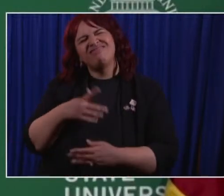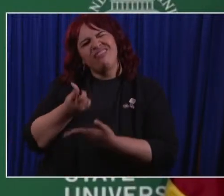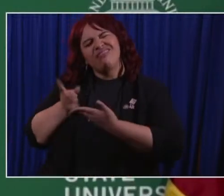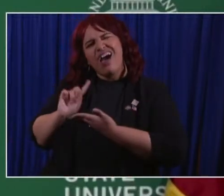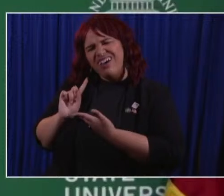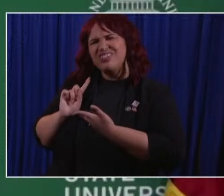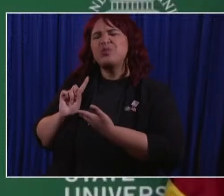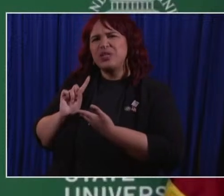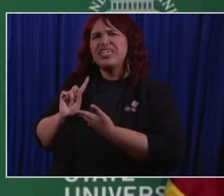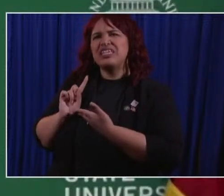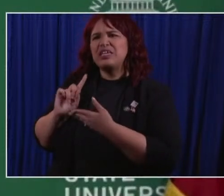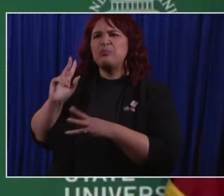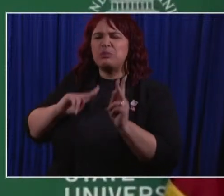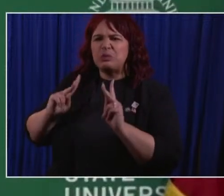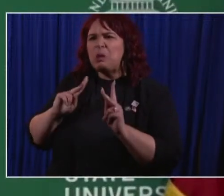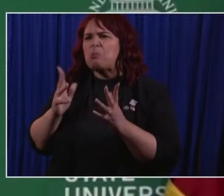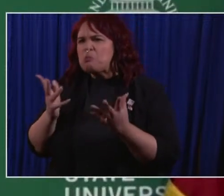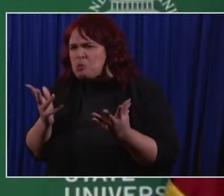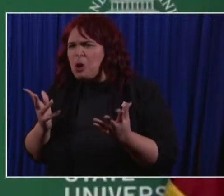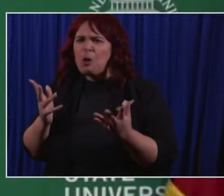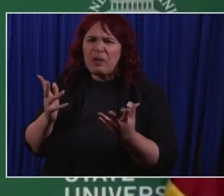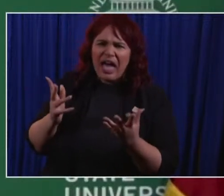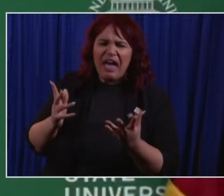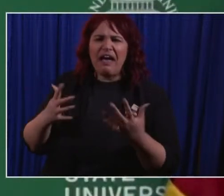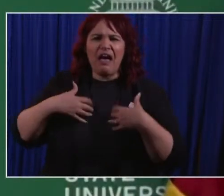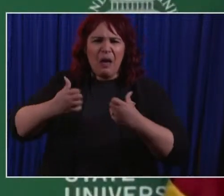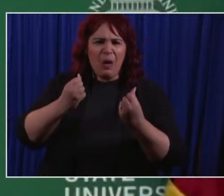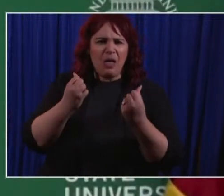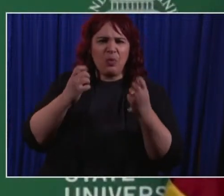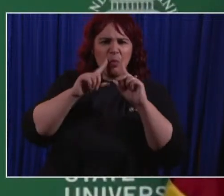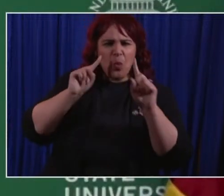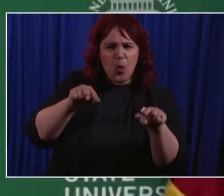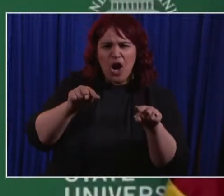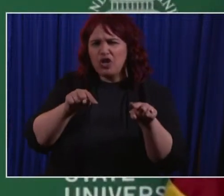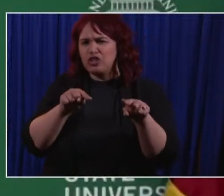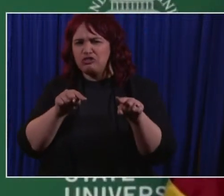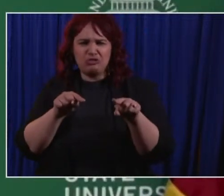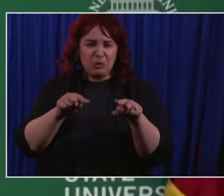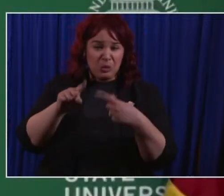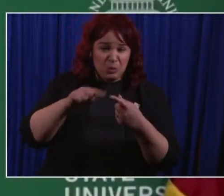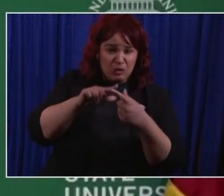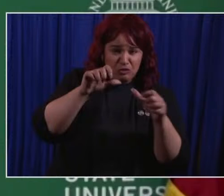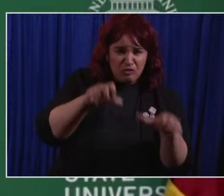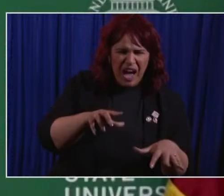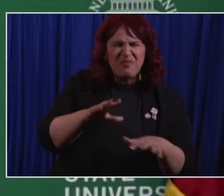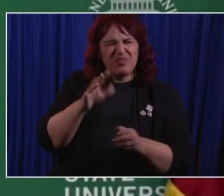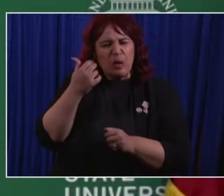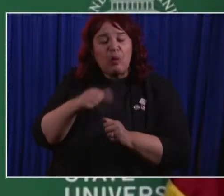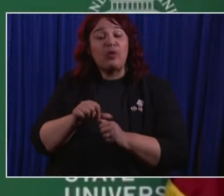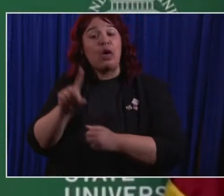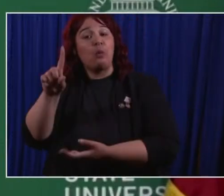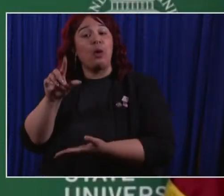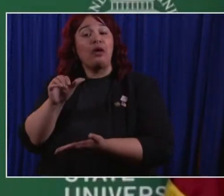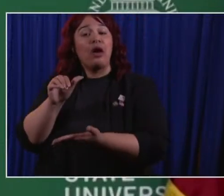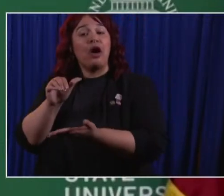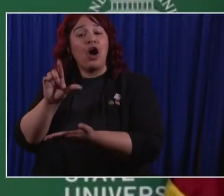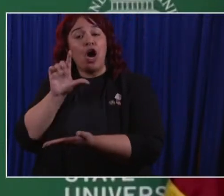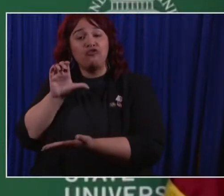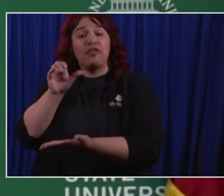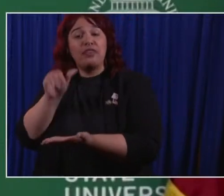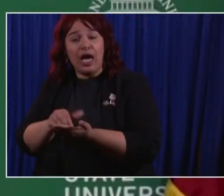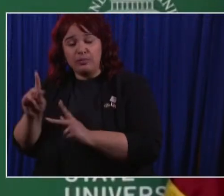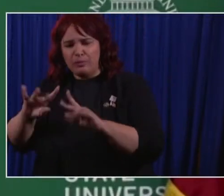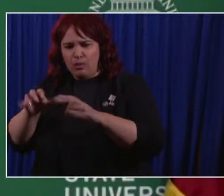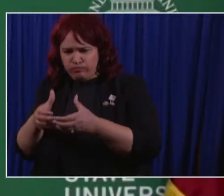possibly tying in the removal of all the health orders to vaccination numbers and not the cases per 100,000. Given that the vaccination numbers are